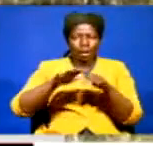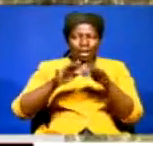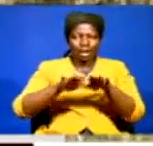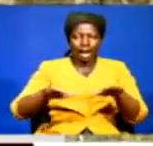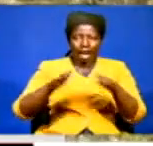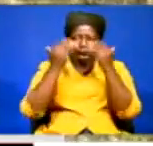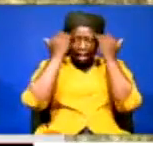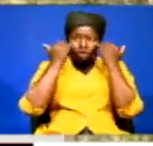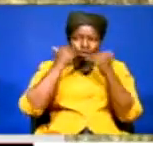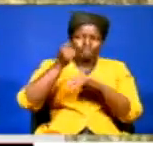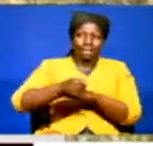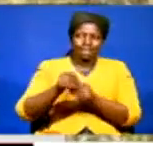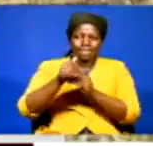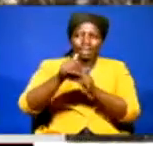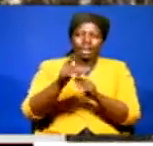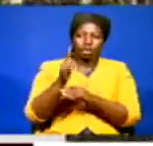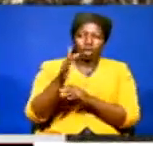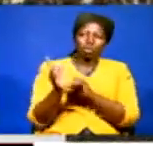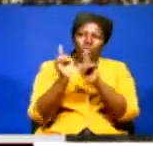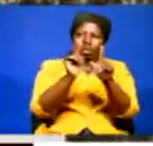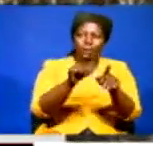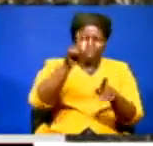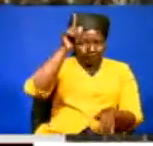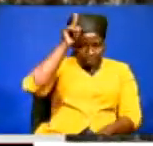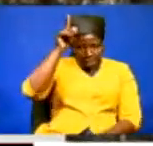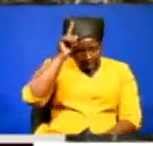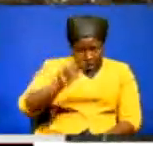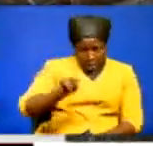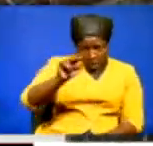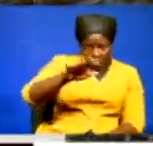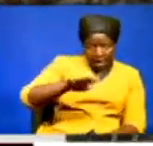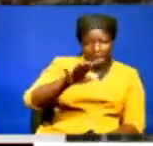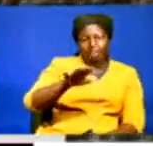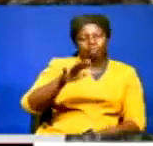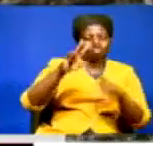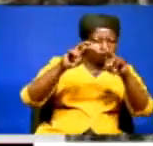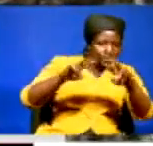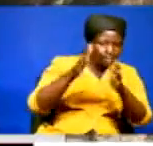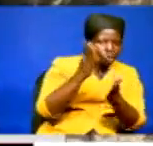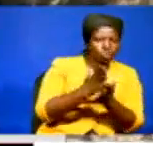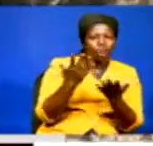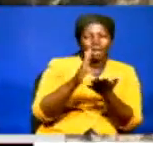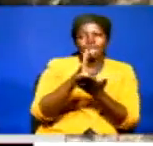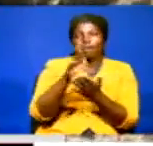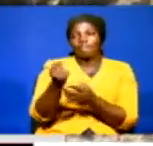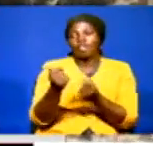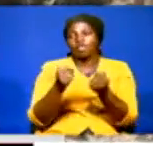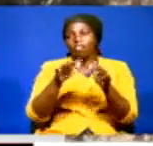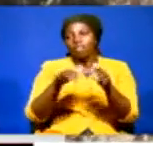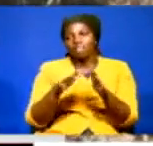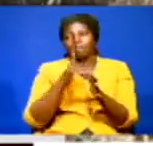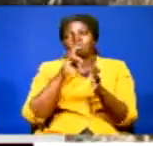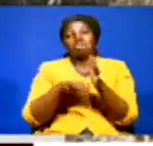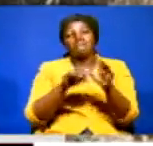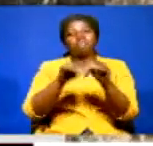led a team of lawyers to a Genga village in North Kadem on a fact-finding mission where a section of few farmers claimed to have been displaced